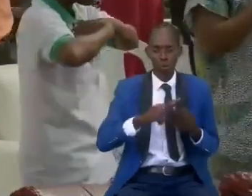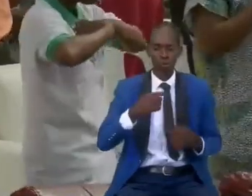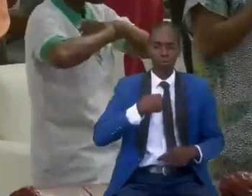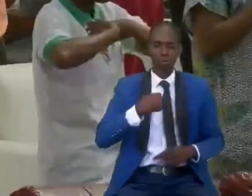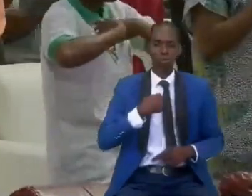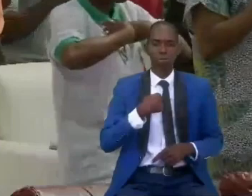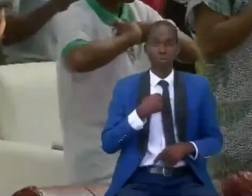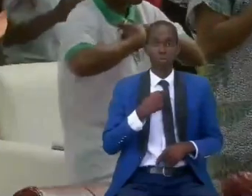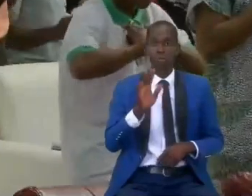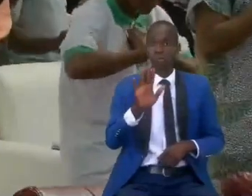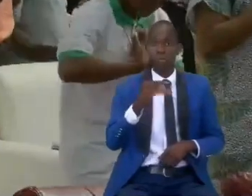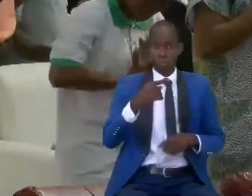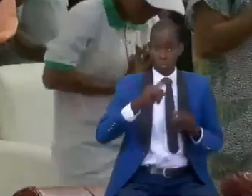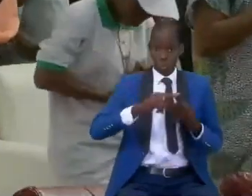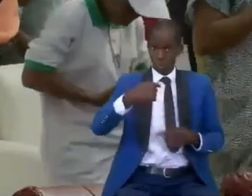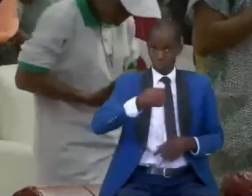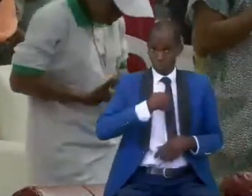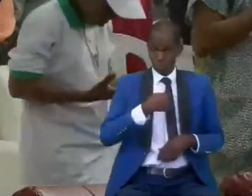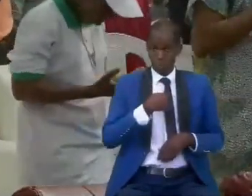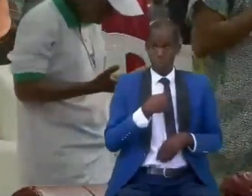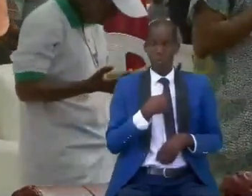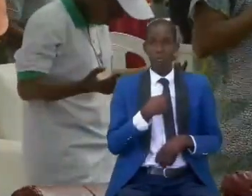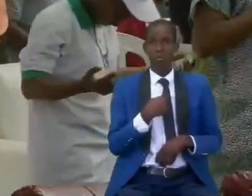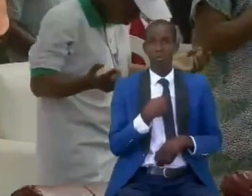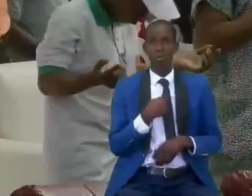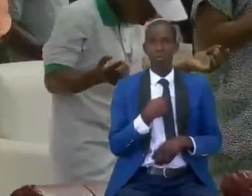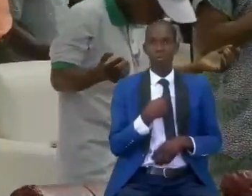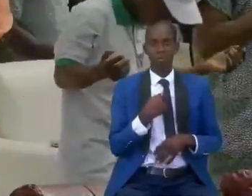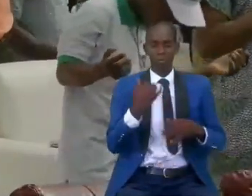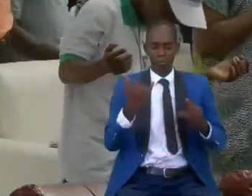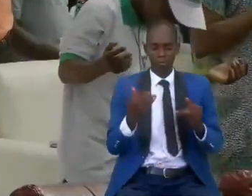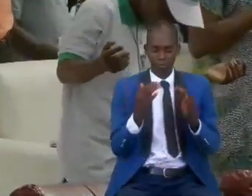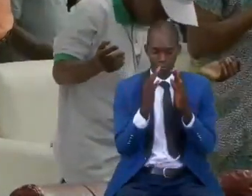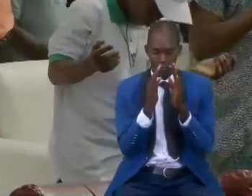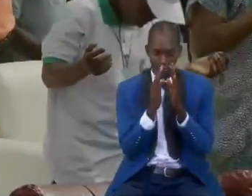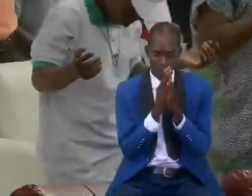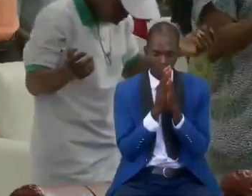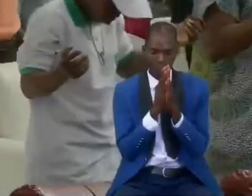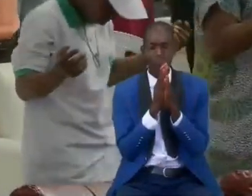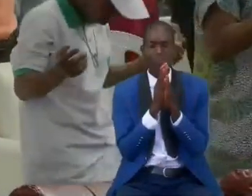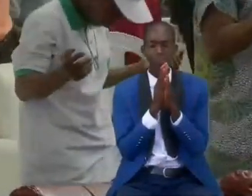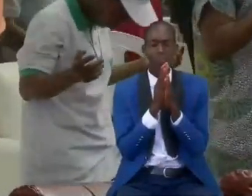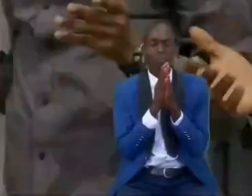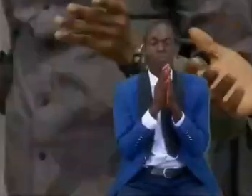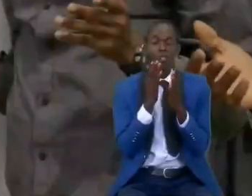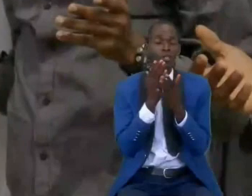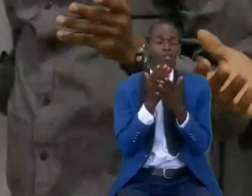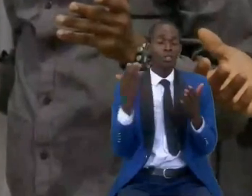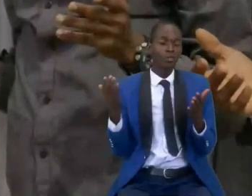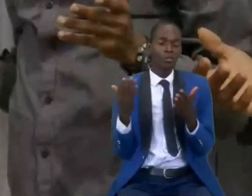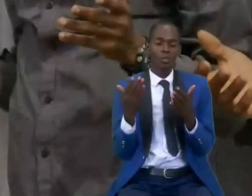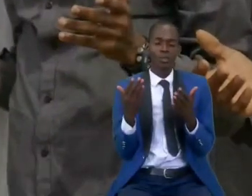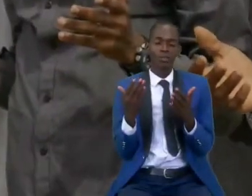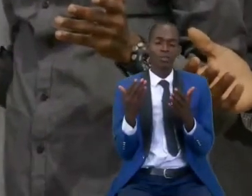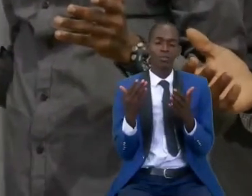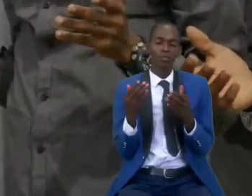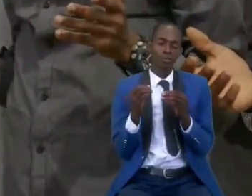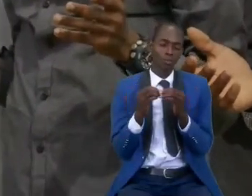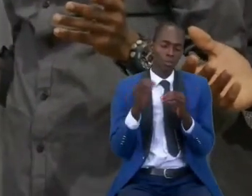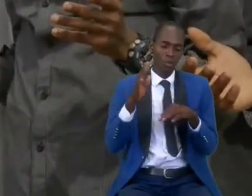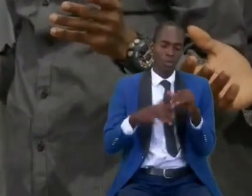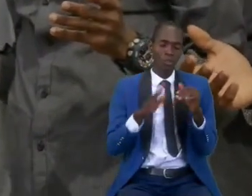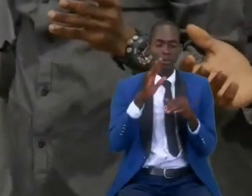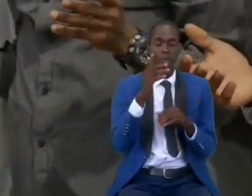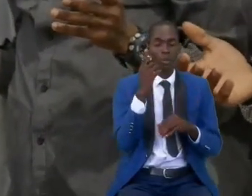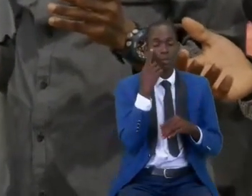Just close your eyes. Something goes beyond your sight. and you will become that good, that